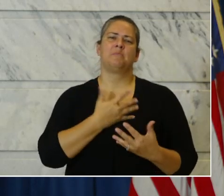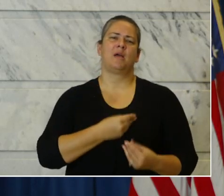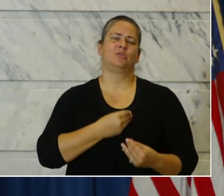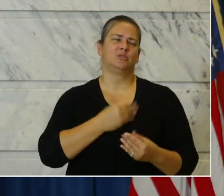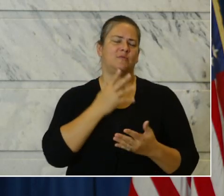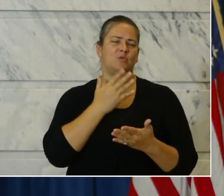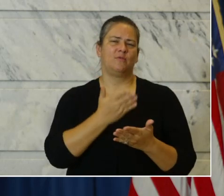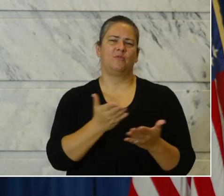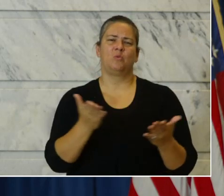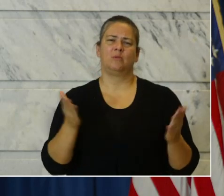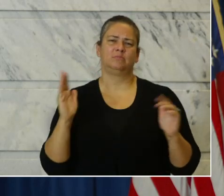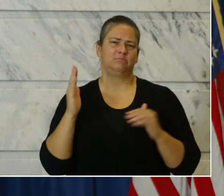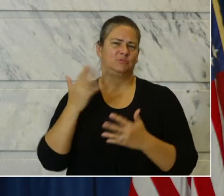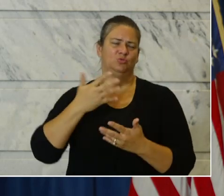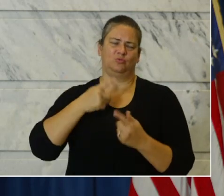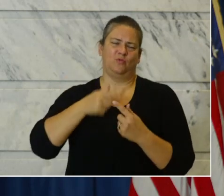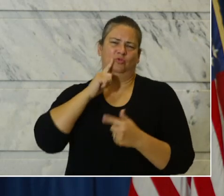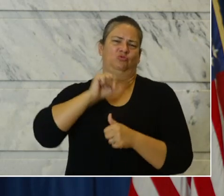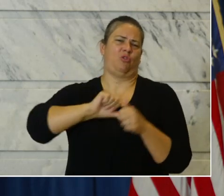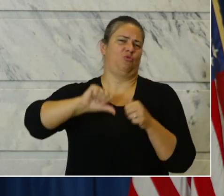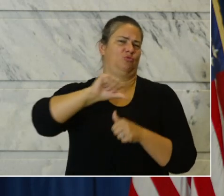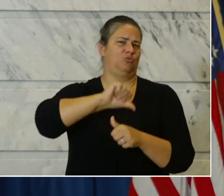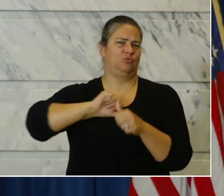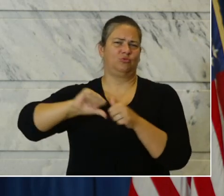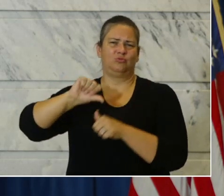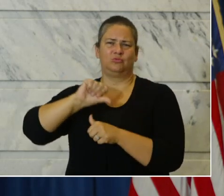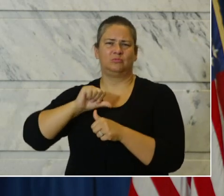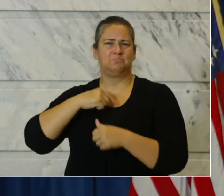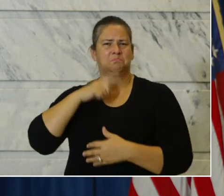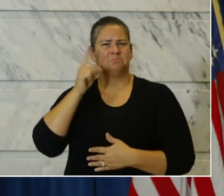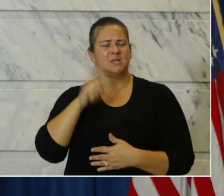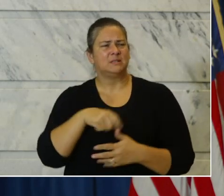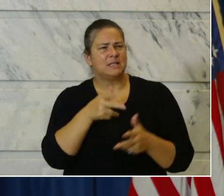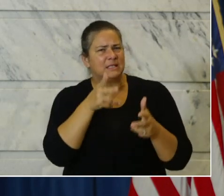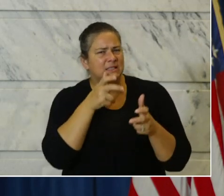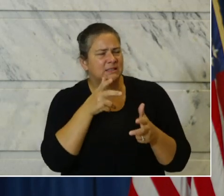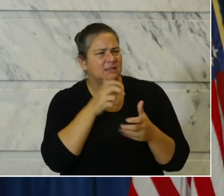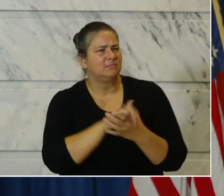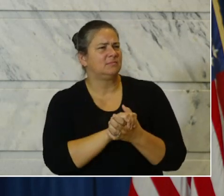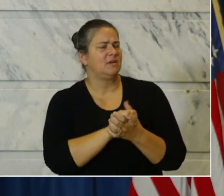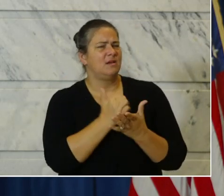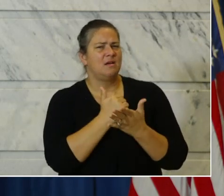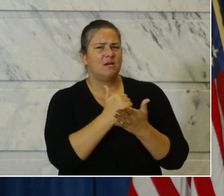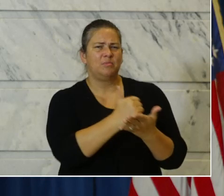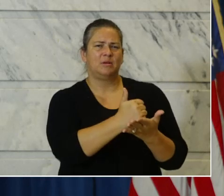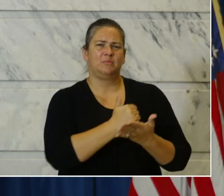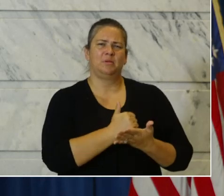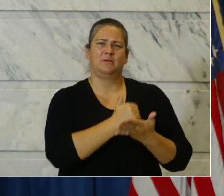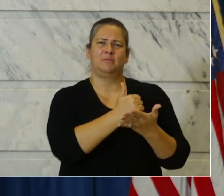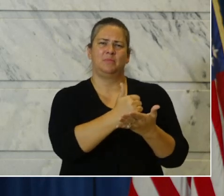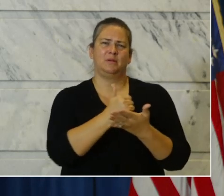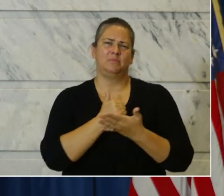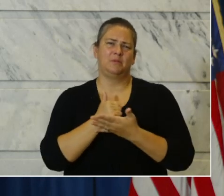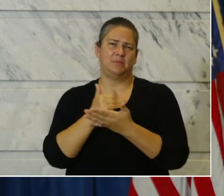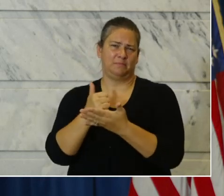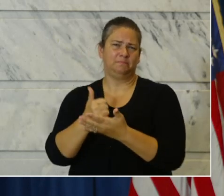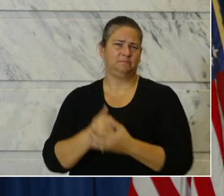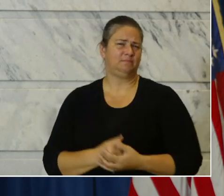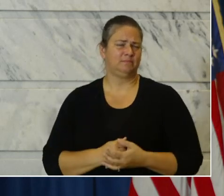let's remember that we've got to listen to each other, and we've got to help each other. The 13